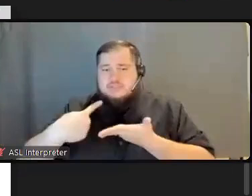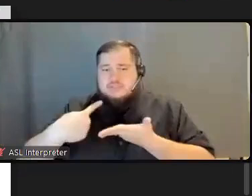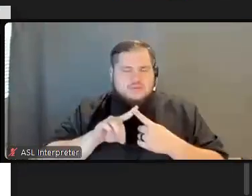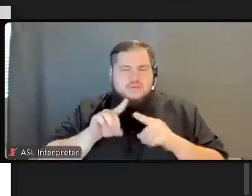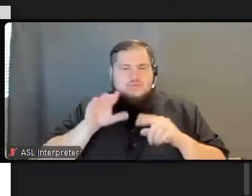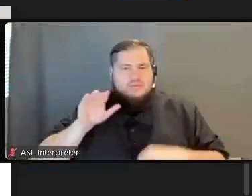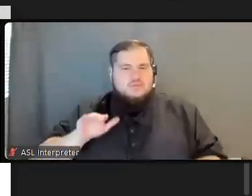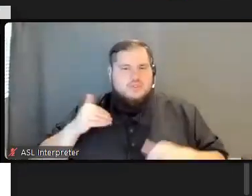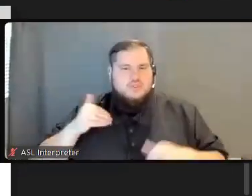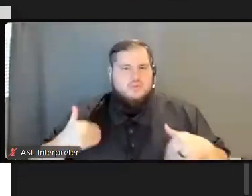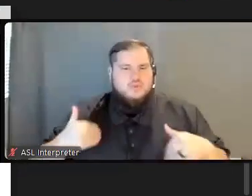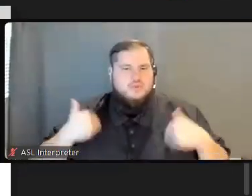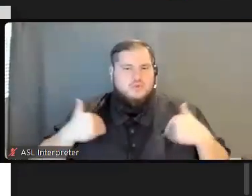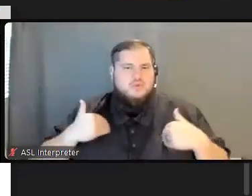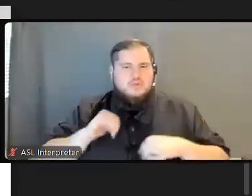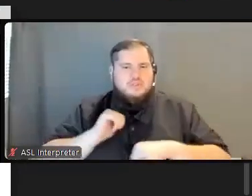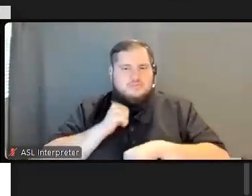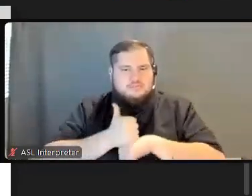plan?